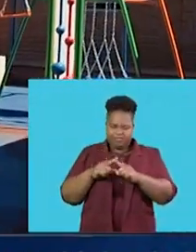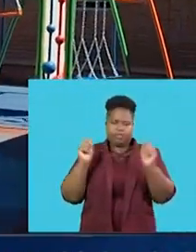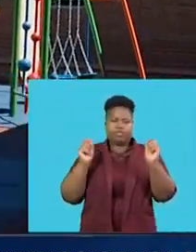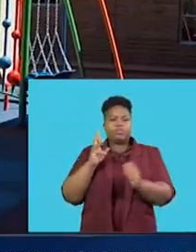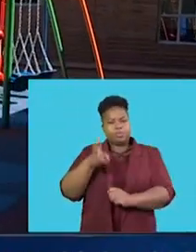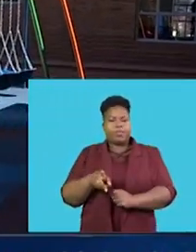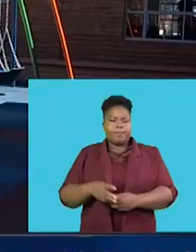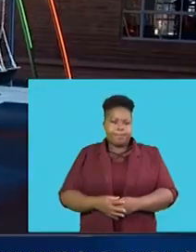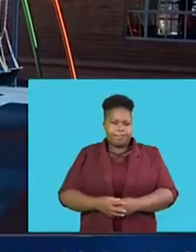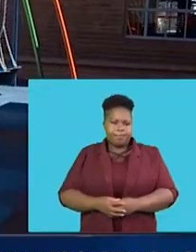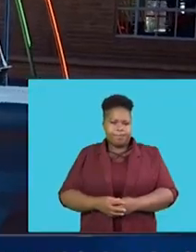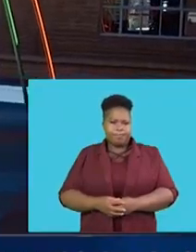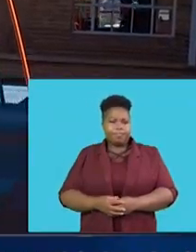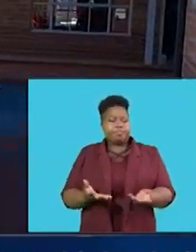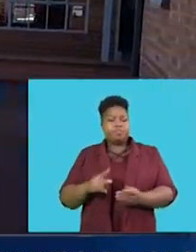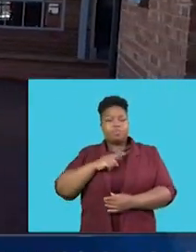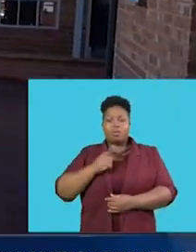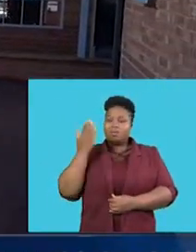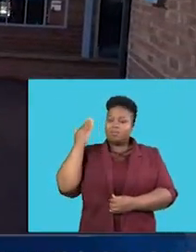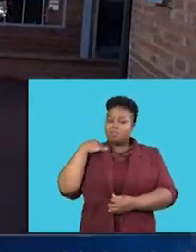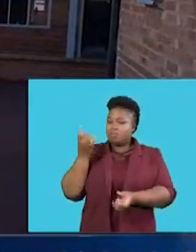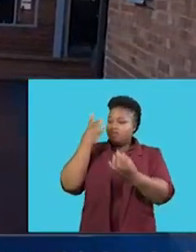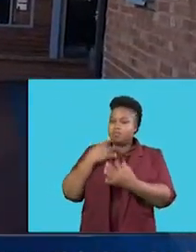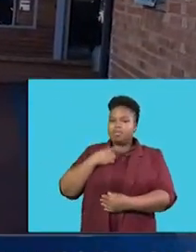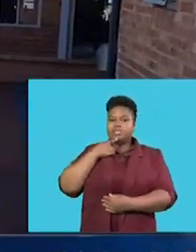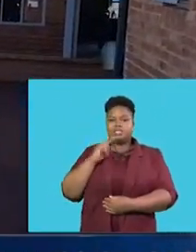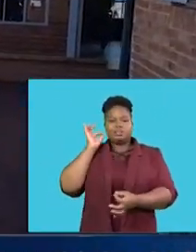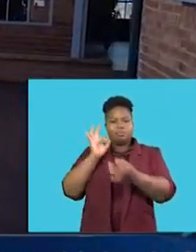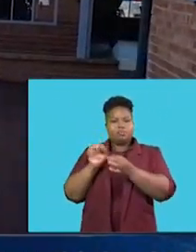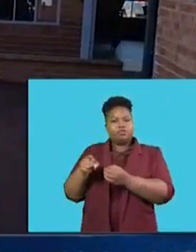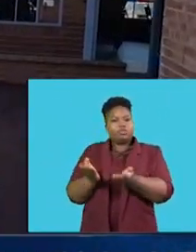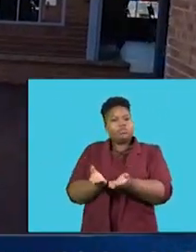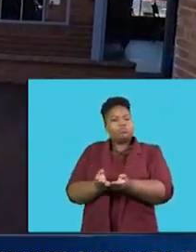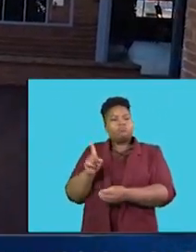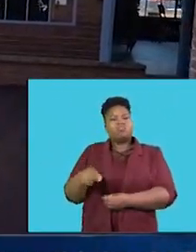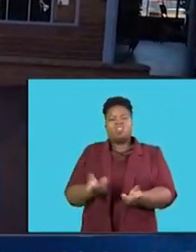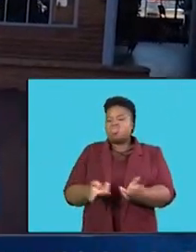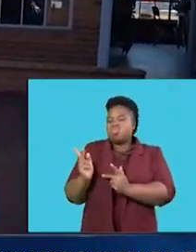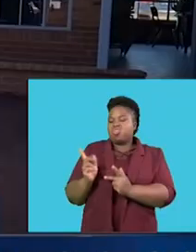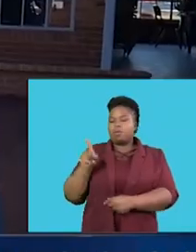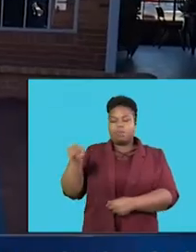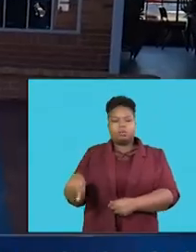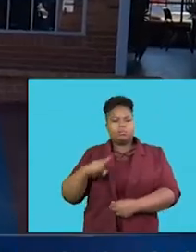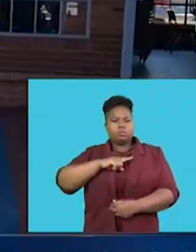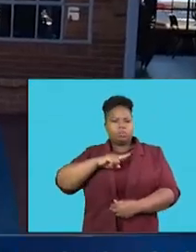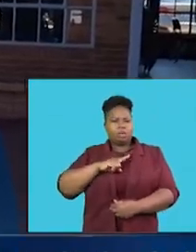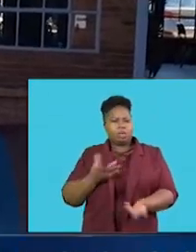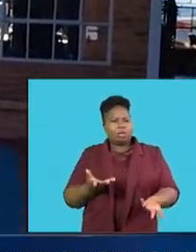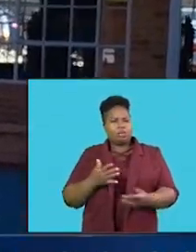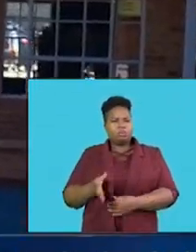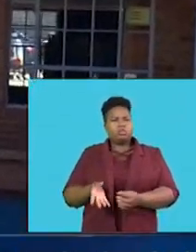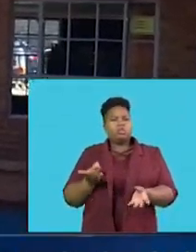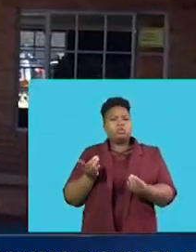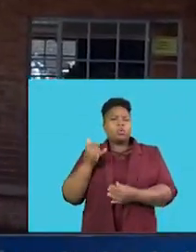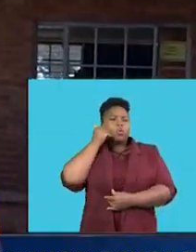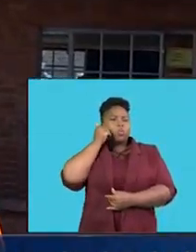them. We're told this particular school we must abandon it because it's in a